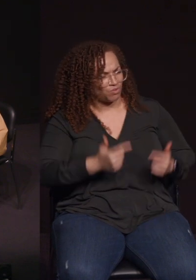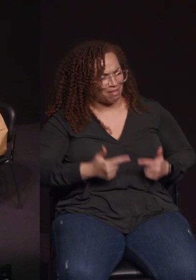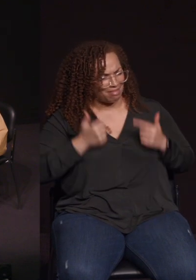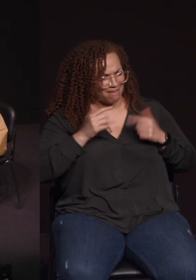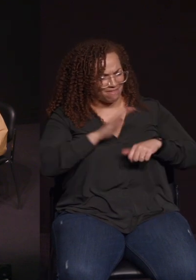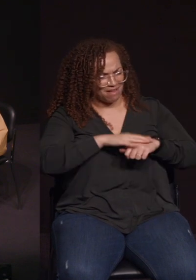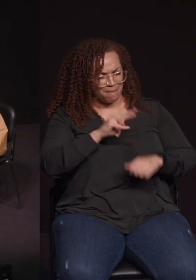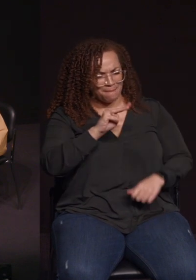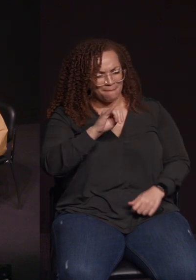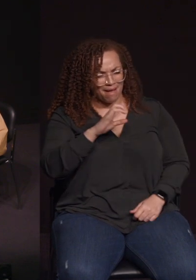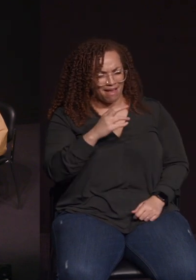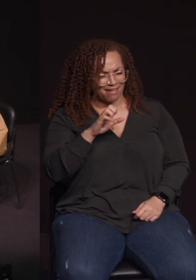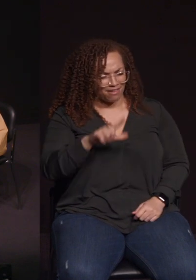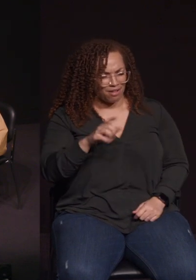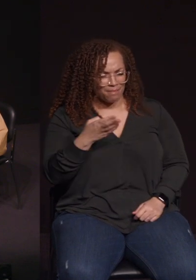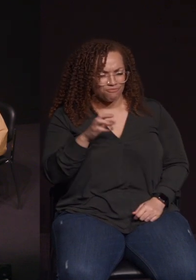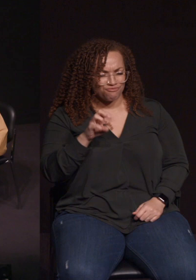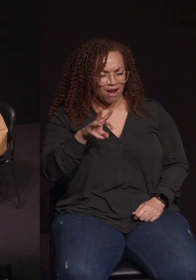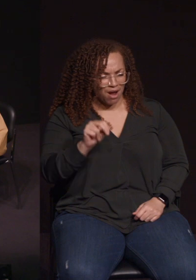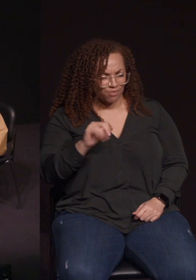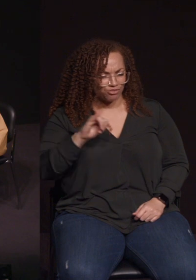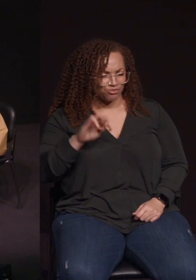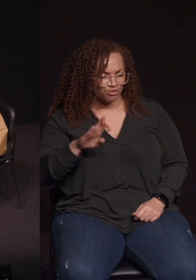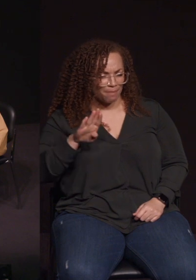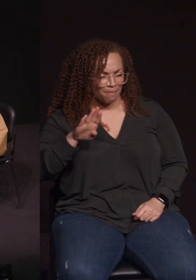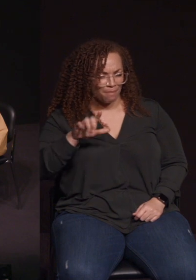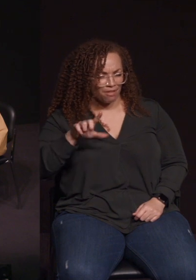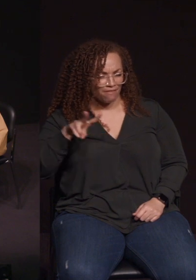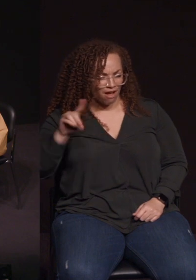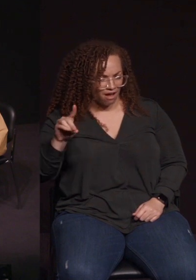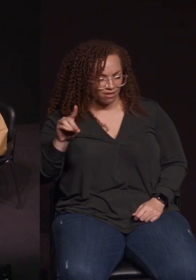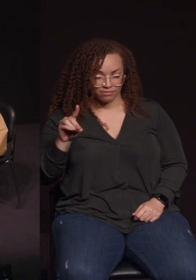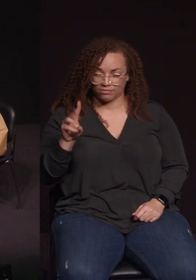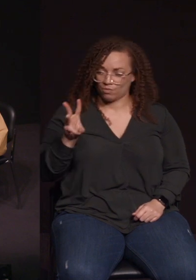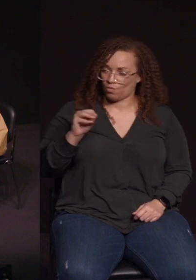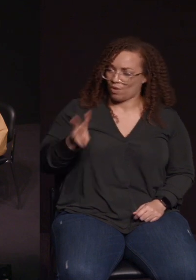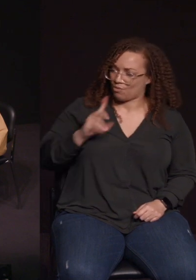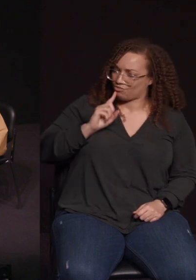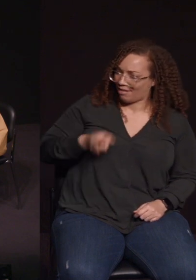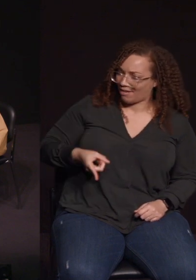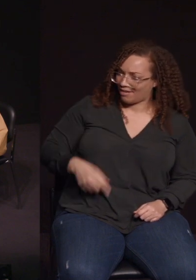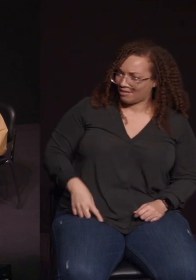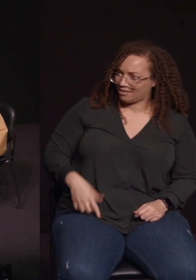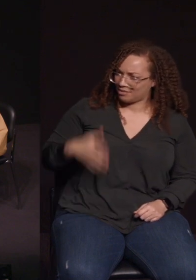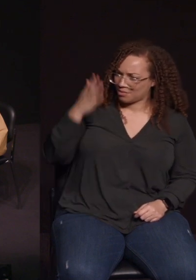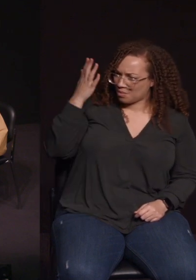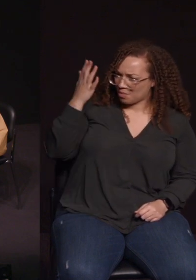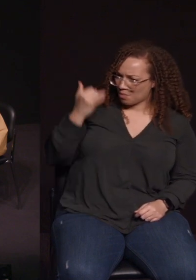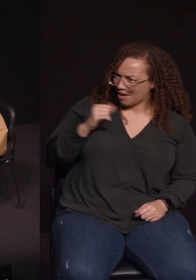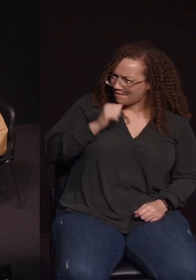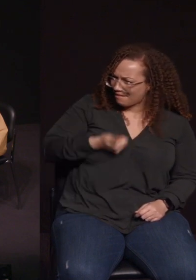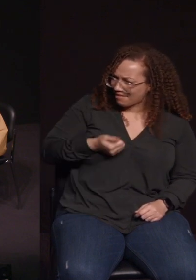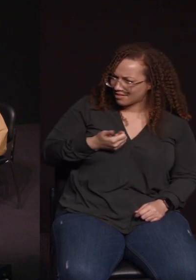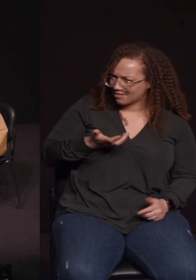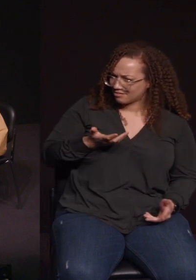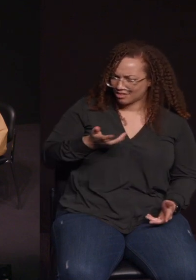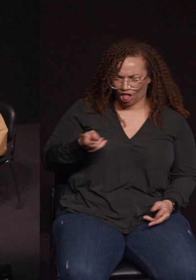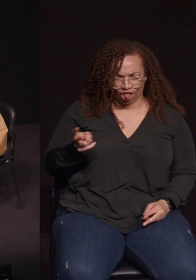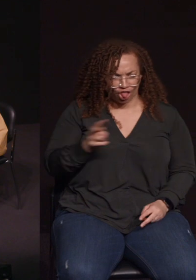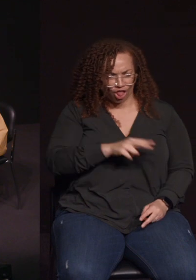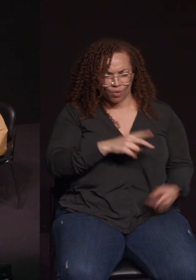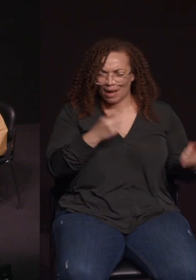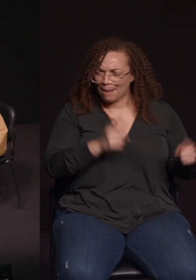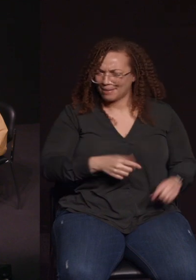Jr. Boulevard?" And we was like, "Wow, really?" He was like, "Would nobody?" I said, "Why wouldn't they? Look at what happens